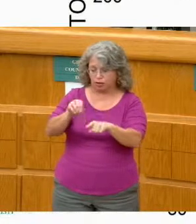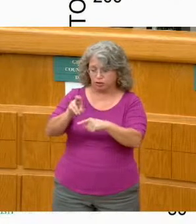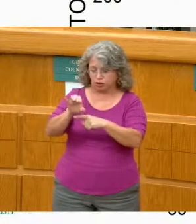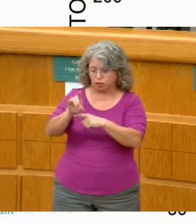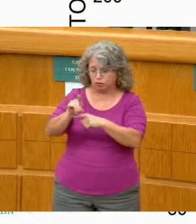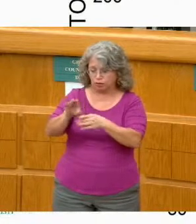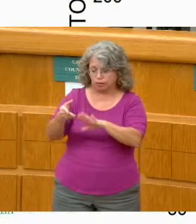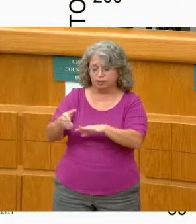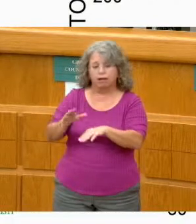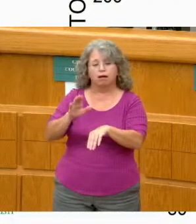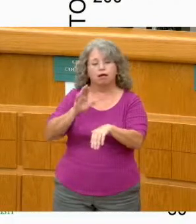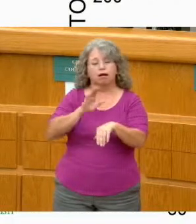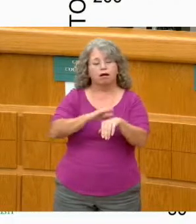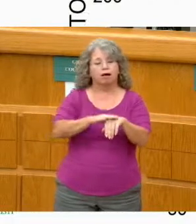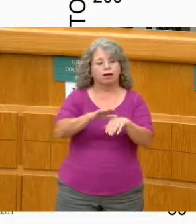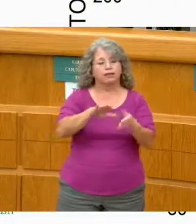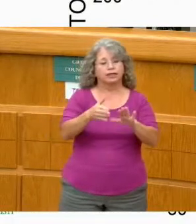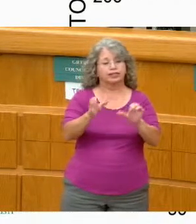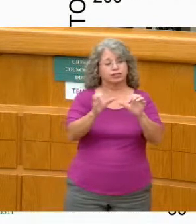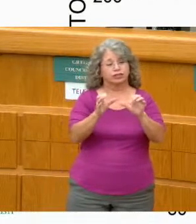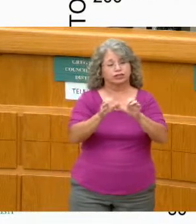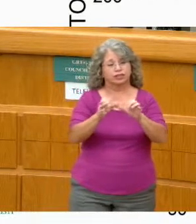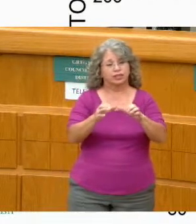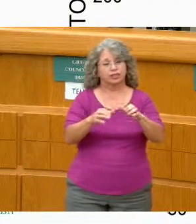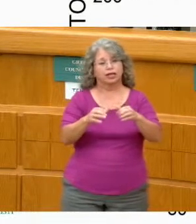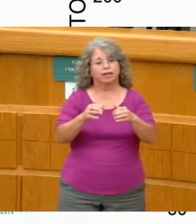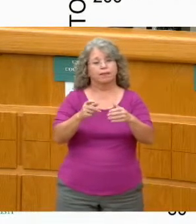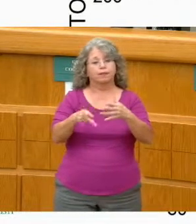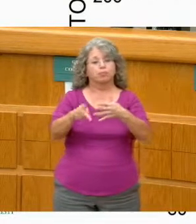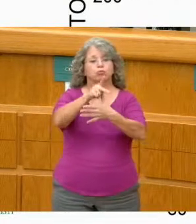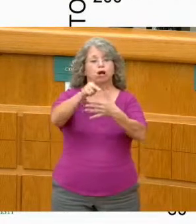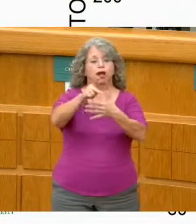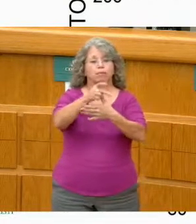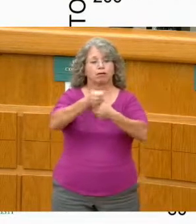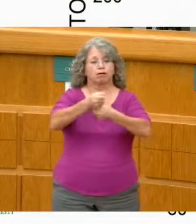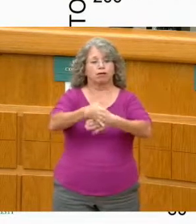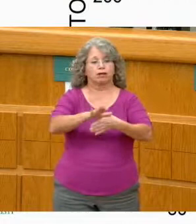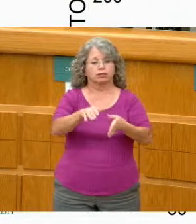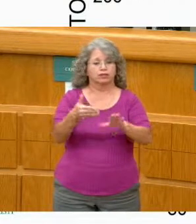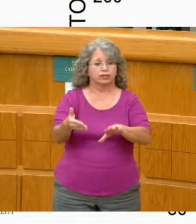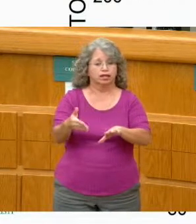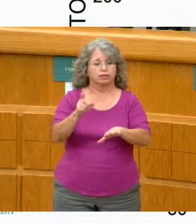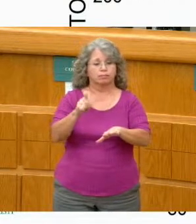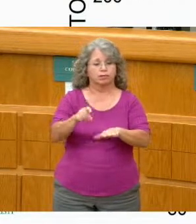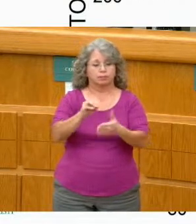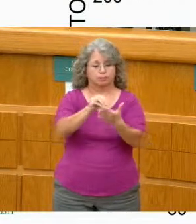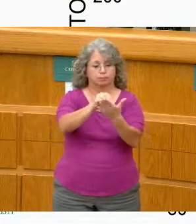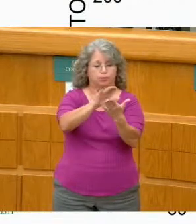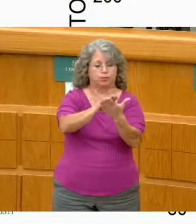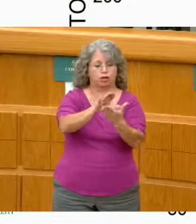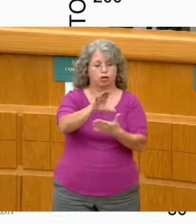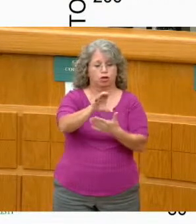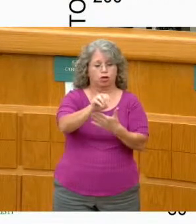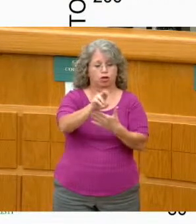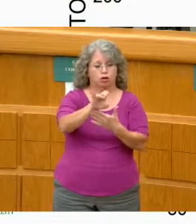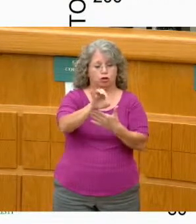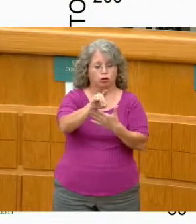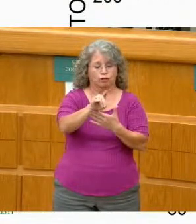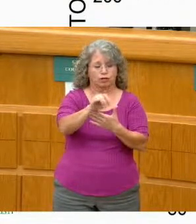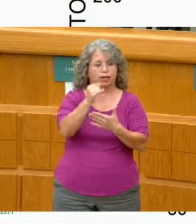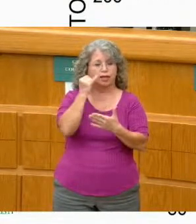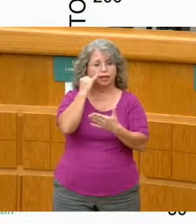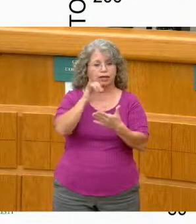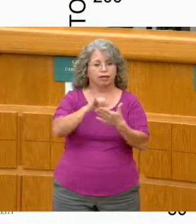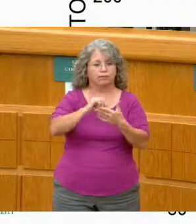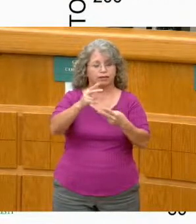here in Nueces is on the death certificate, the primary cause of death has to be COVID. If COVID is a